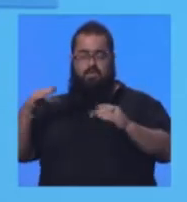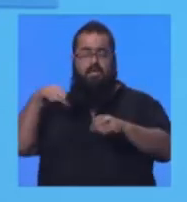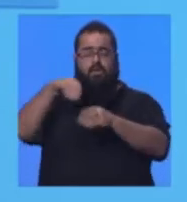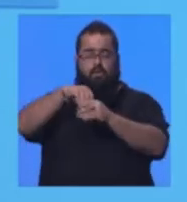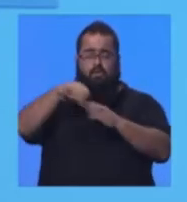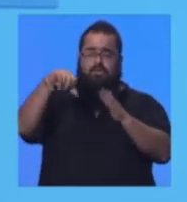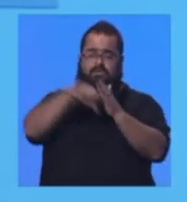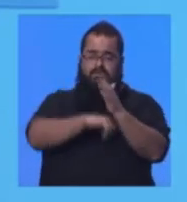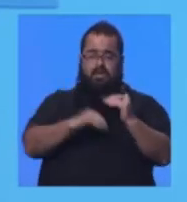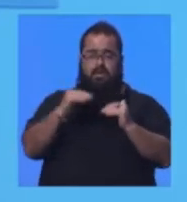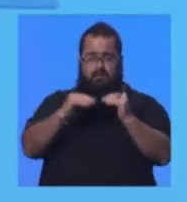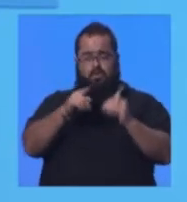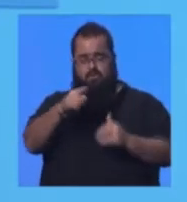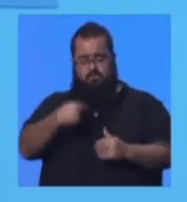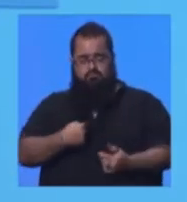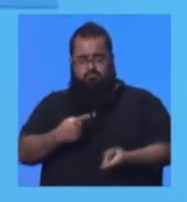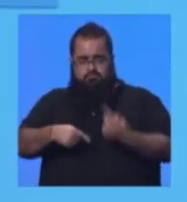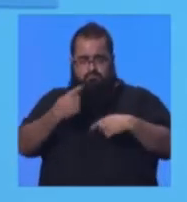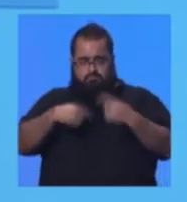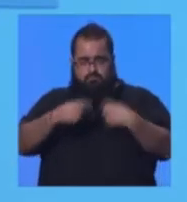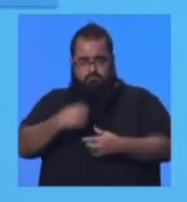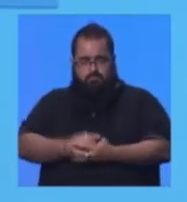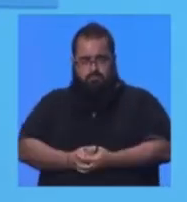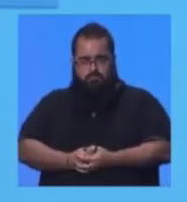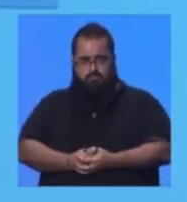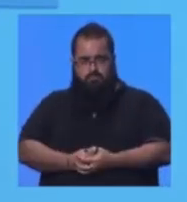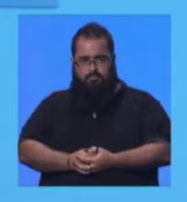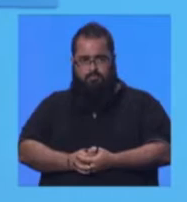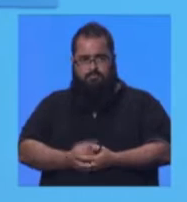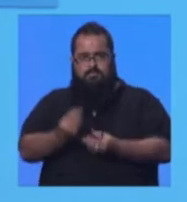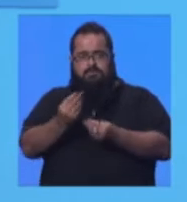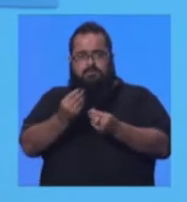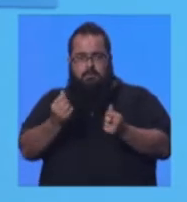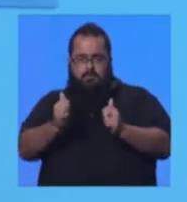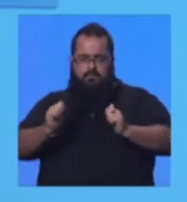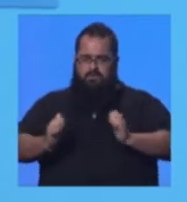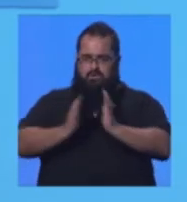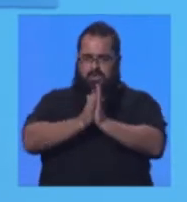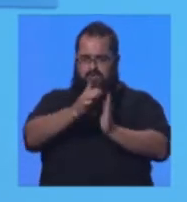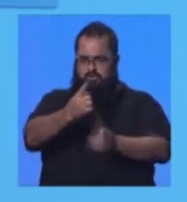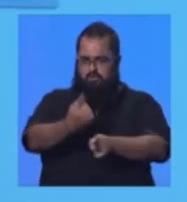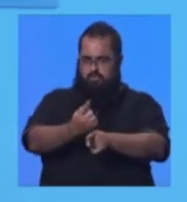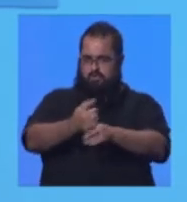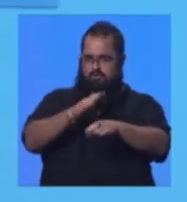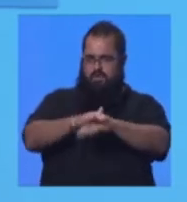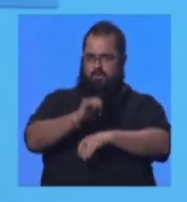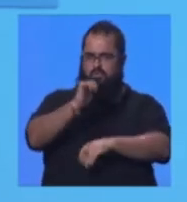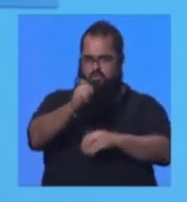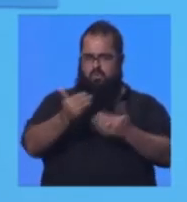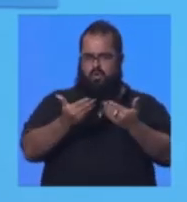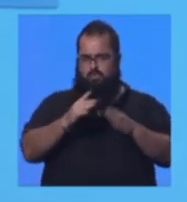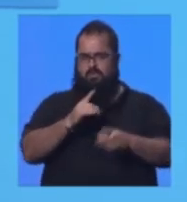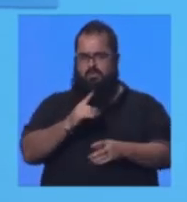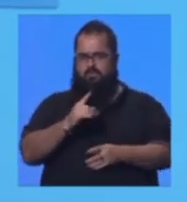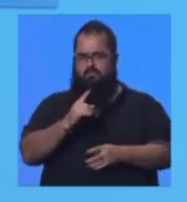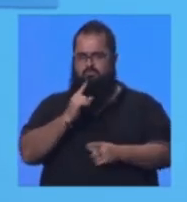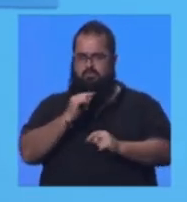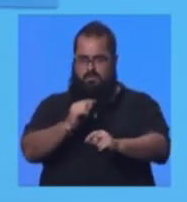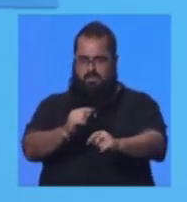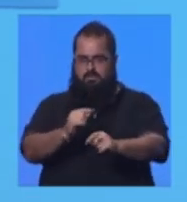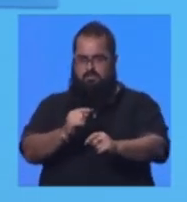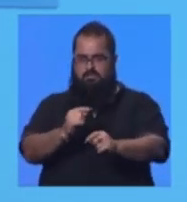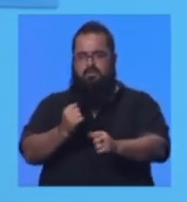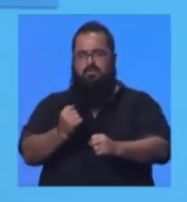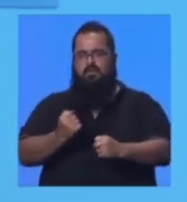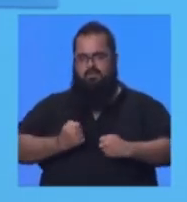you mentioned about, and some of the challenges that you mentioned in your opening remarks we would agree with, but that's our job to